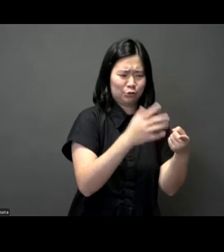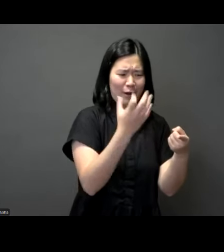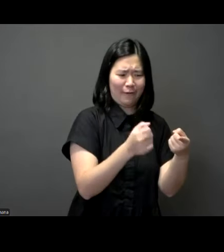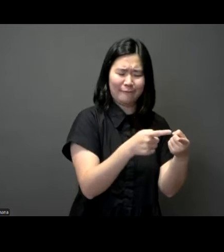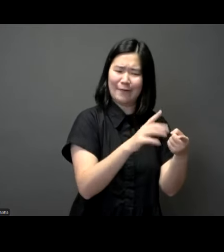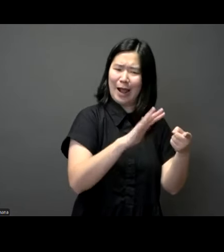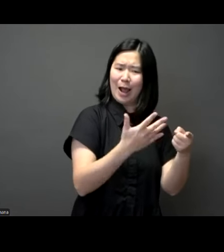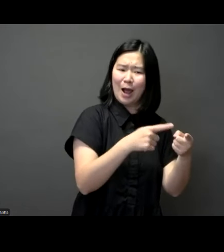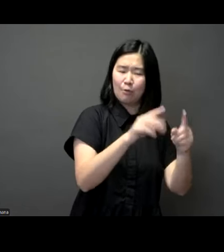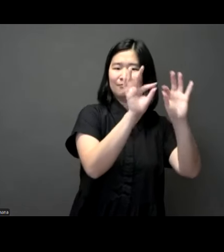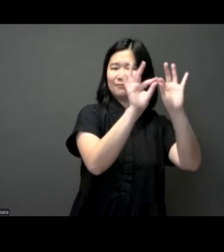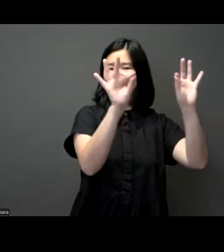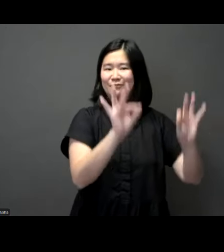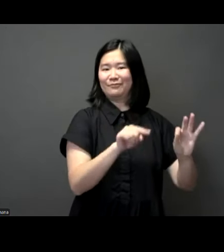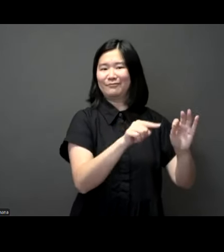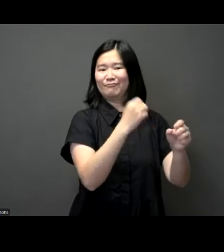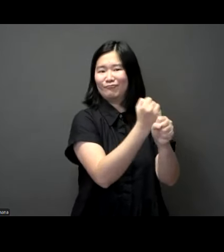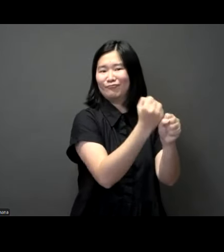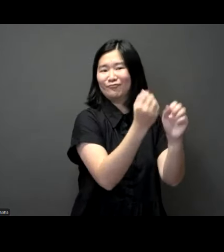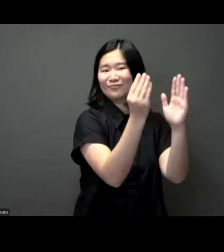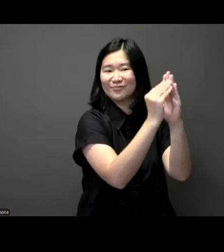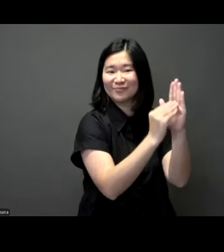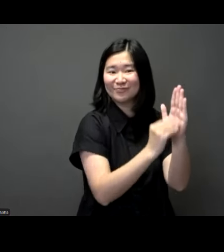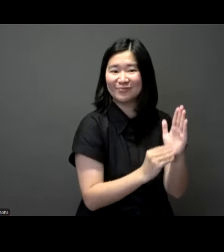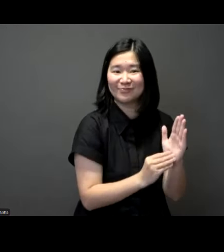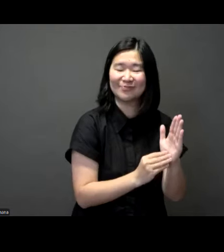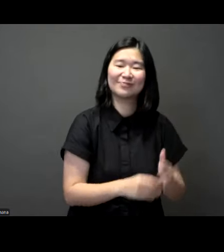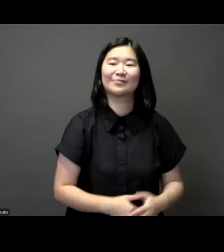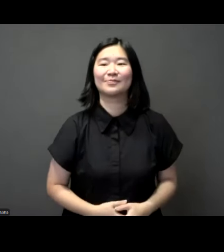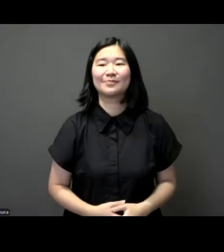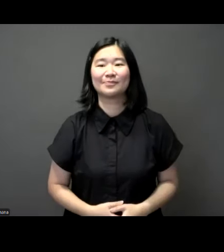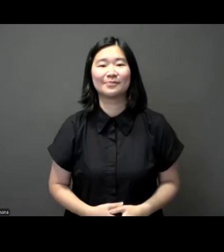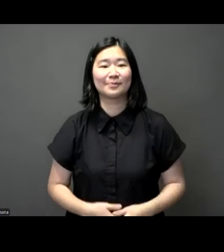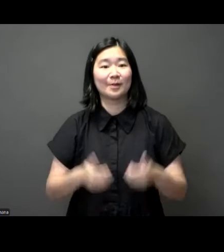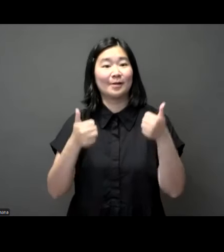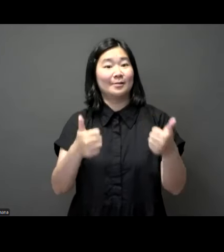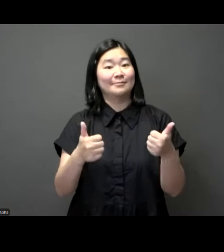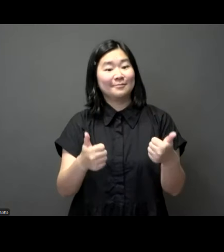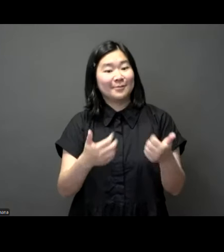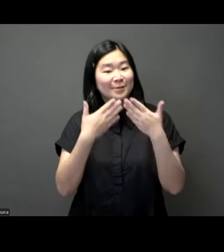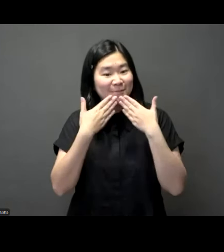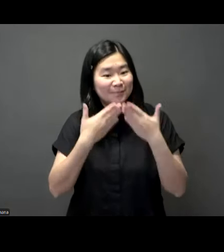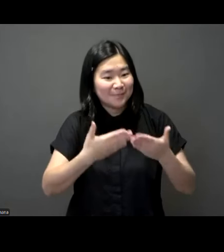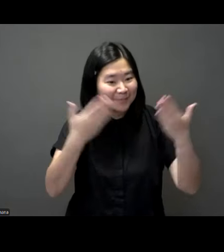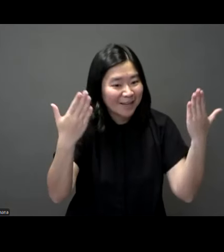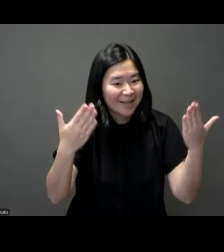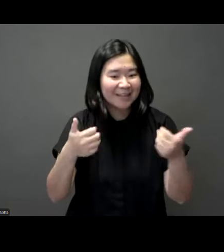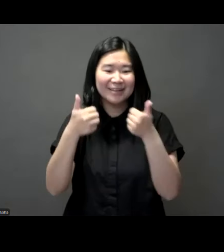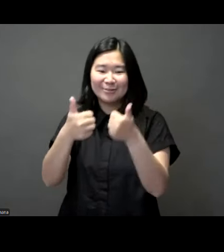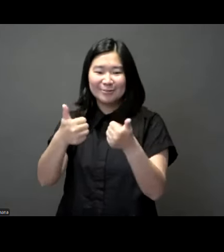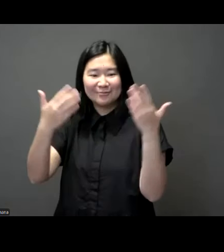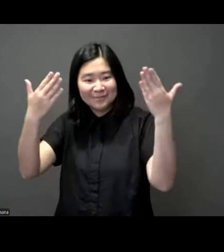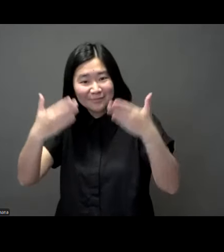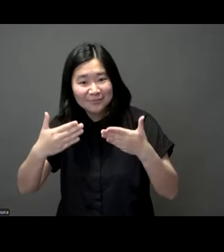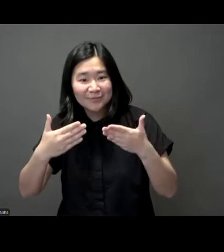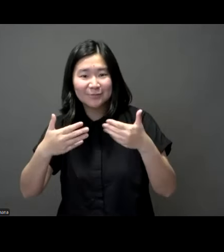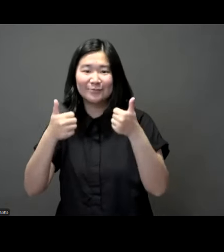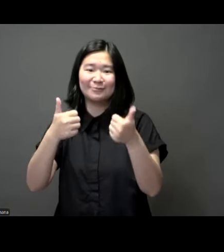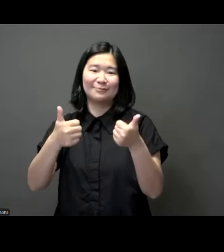good evening to our participants. Thank you, Dr. Eichmann, for setting the tone for this important webinar on the